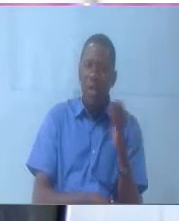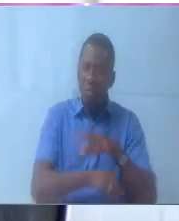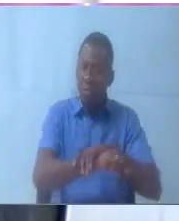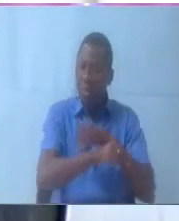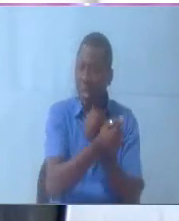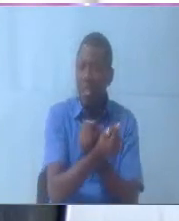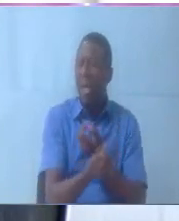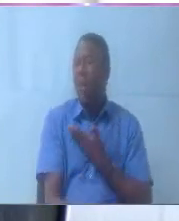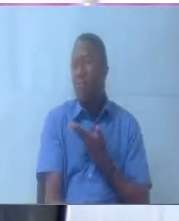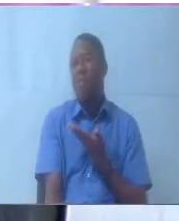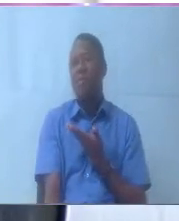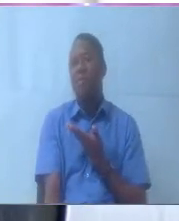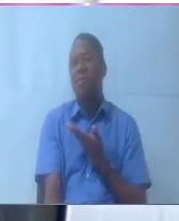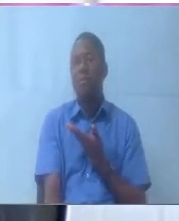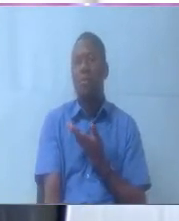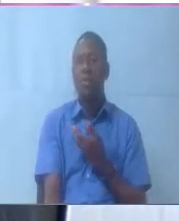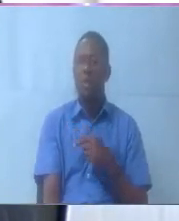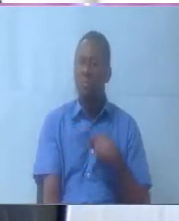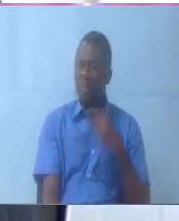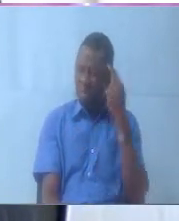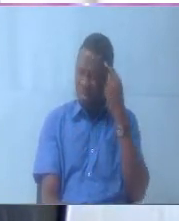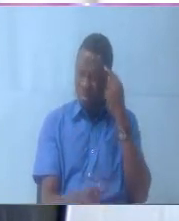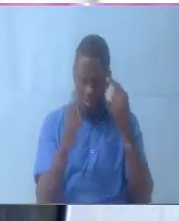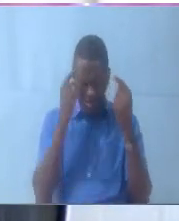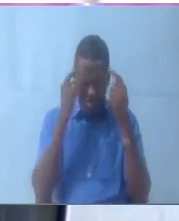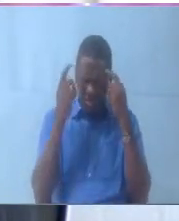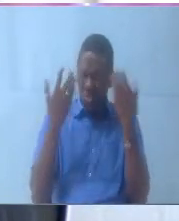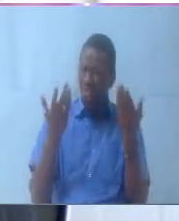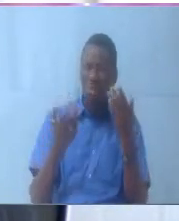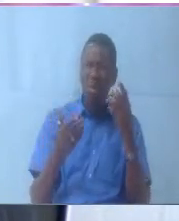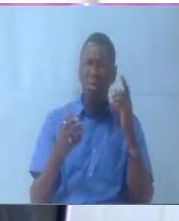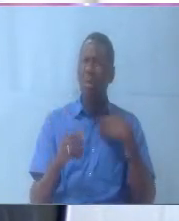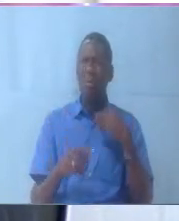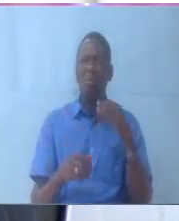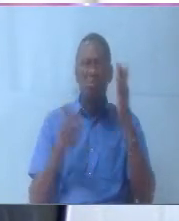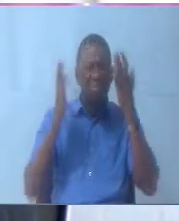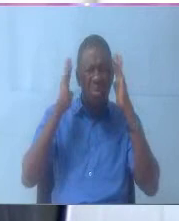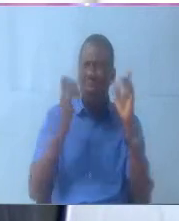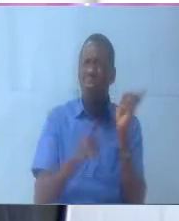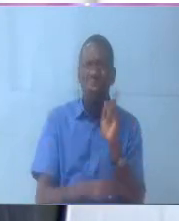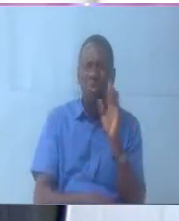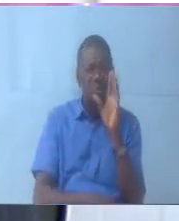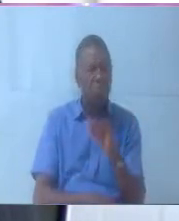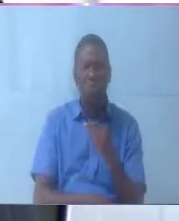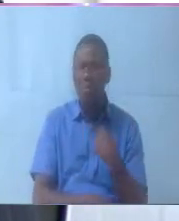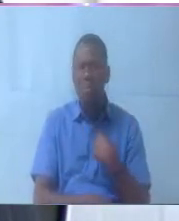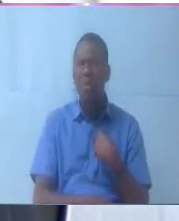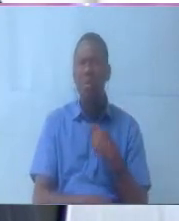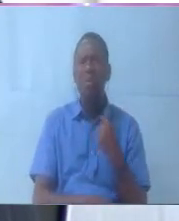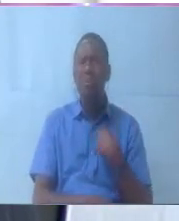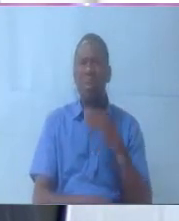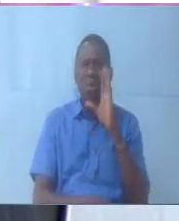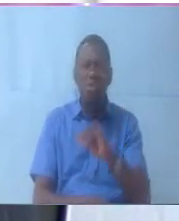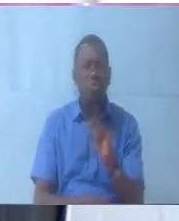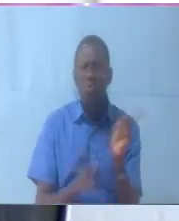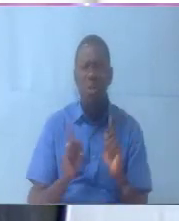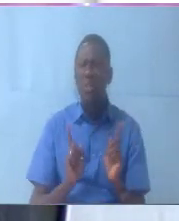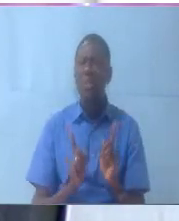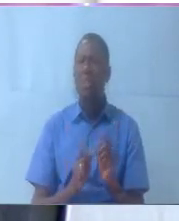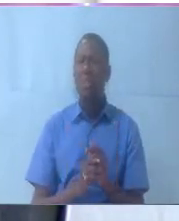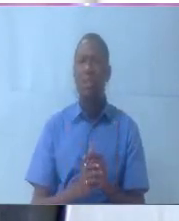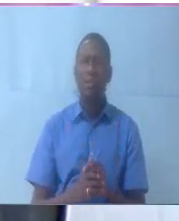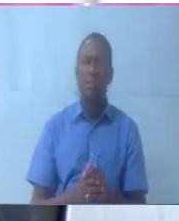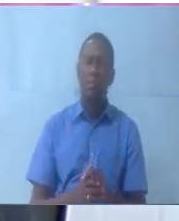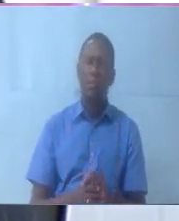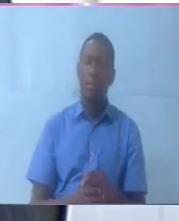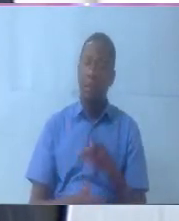dalilo me ya kendide ye muta I was wondering what is the problem. mbemira kanko wa mune keta mune mu dalilo What ti have I done? ngamune ke